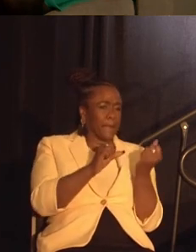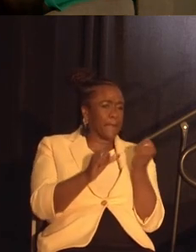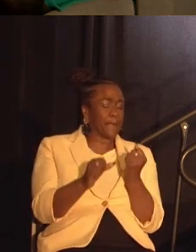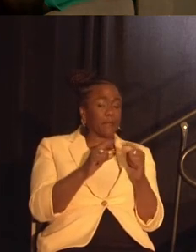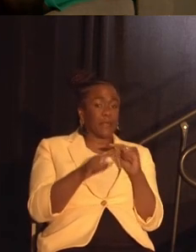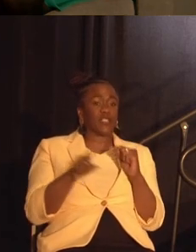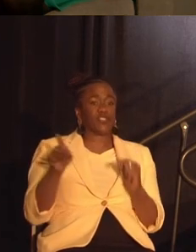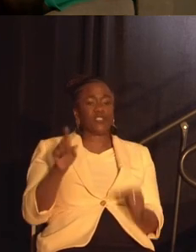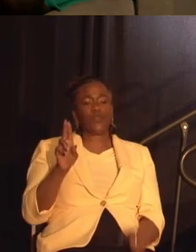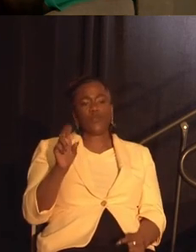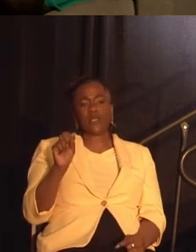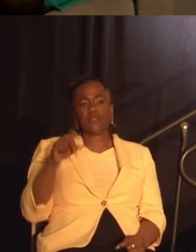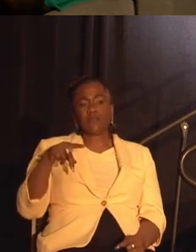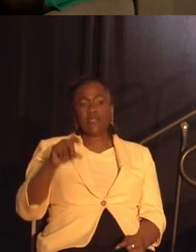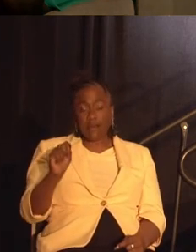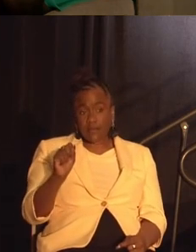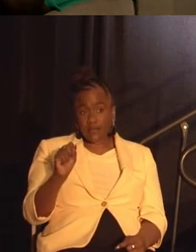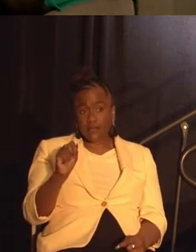is a USPS